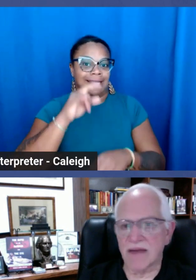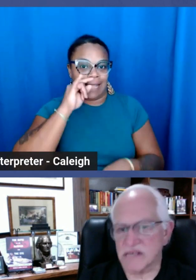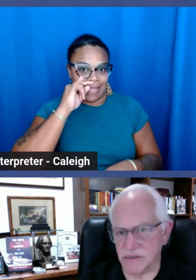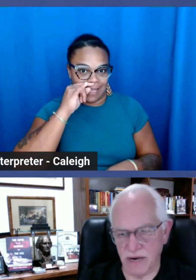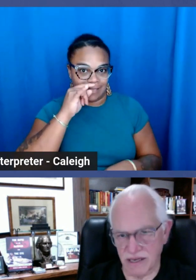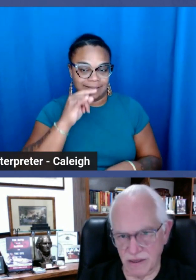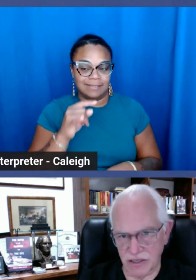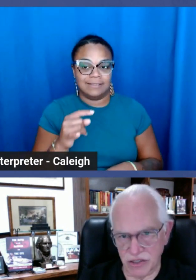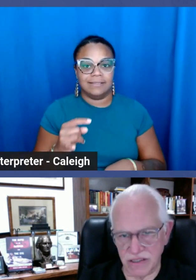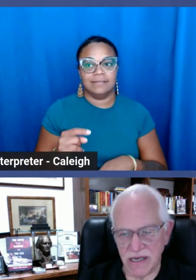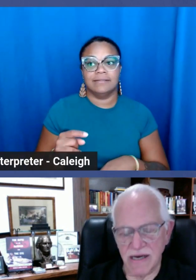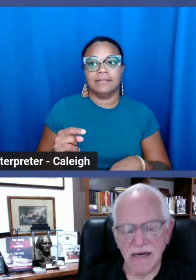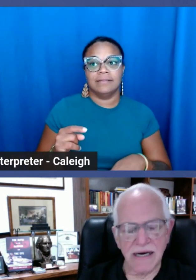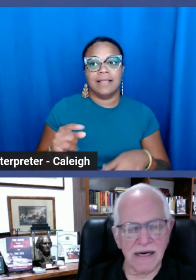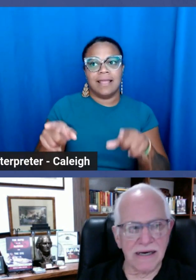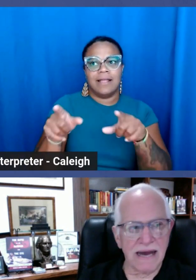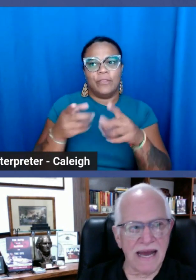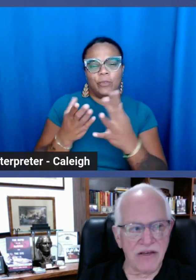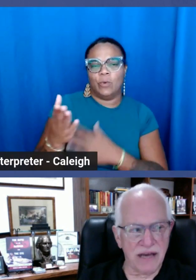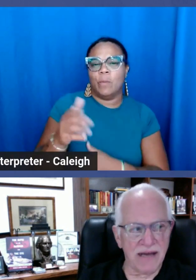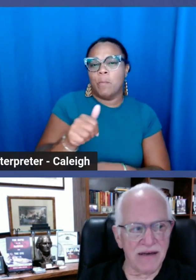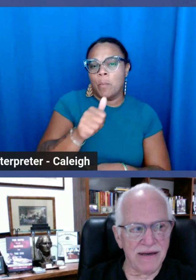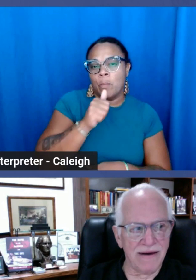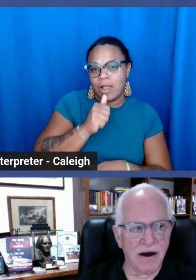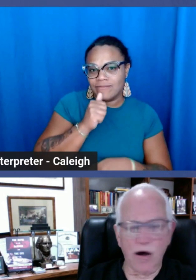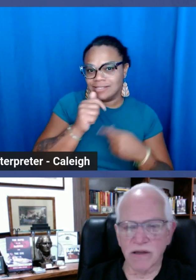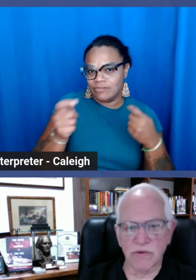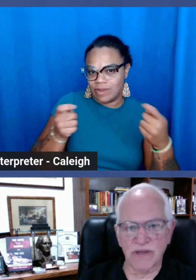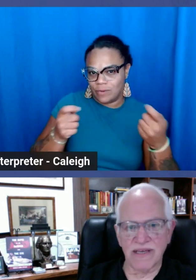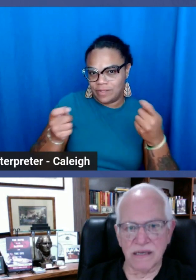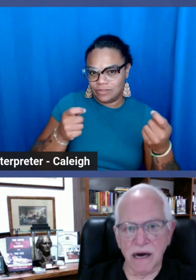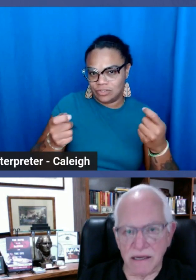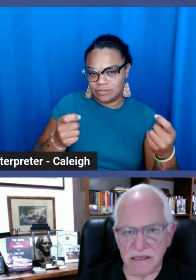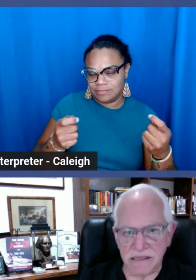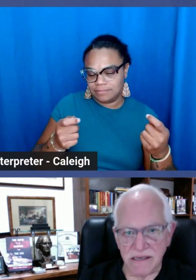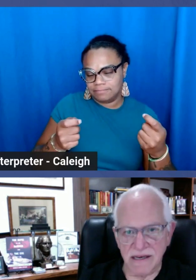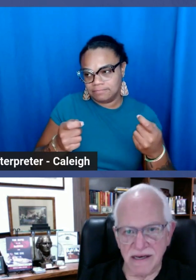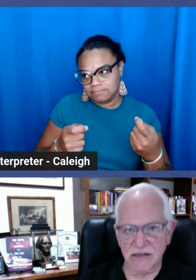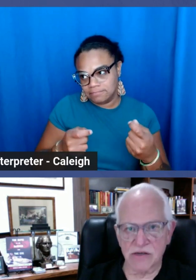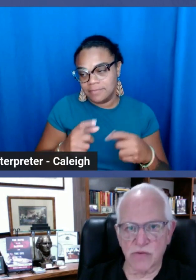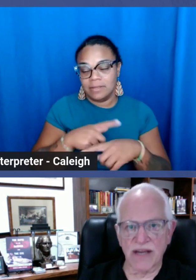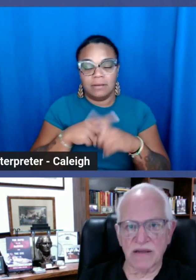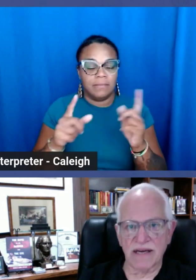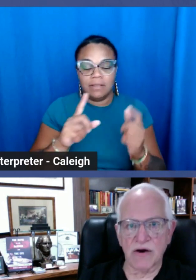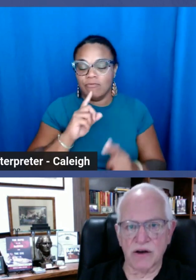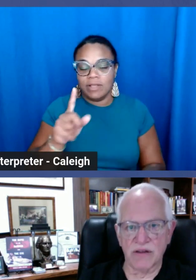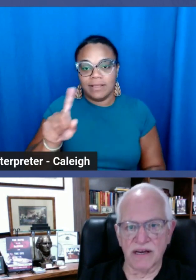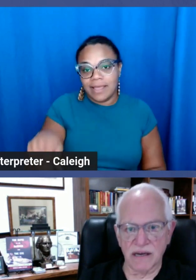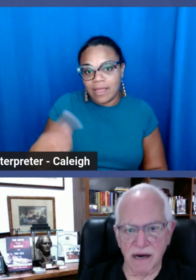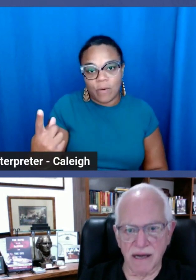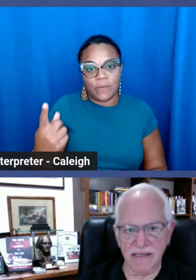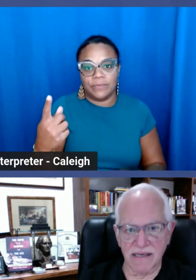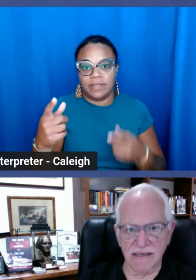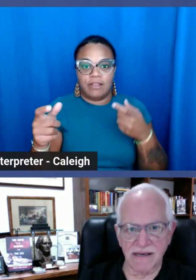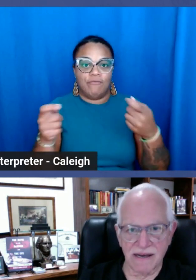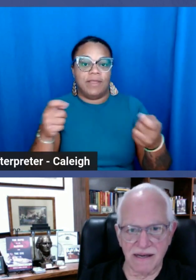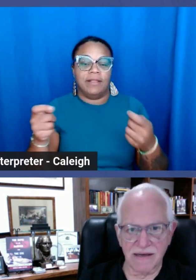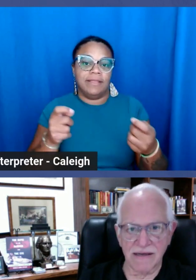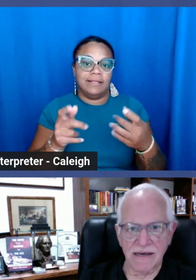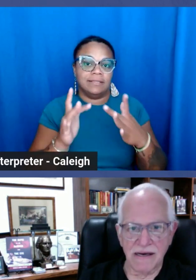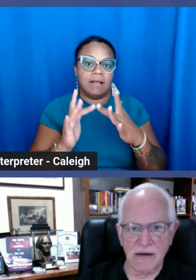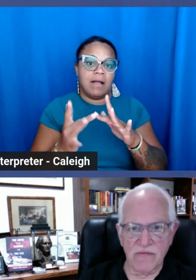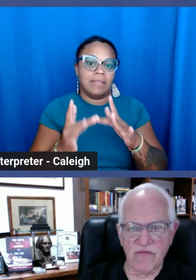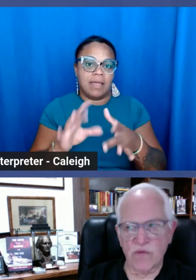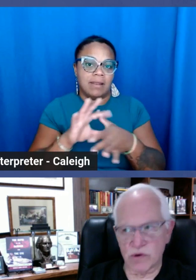a privacy regulation. And yet all it really does is regulate online content